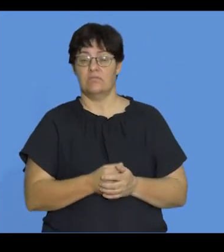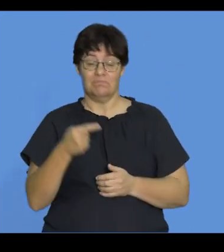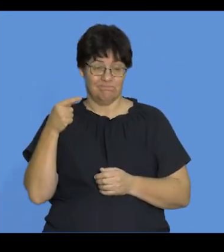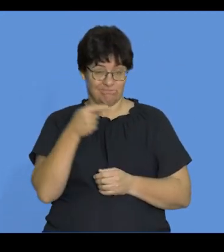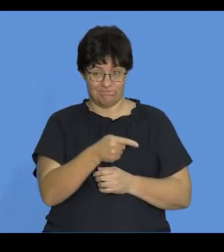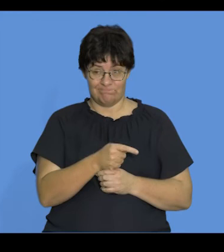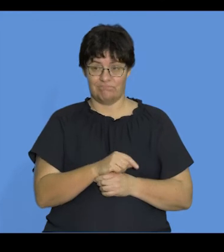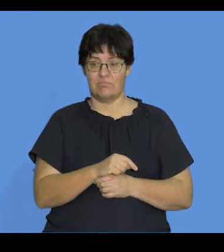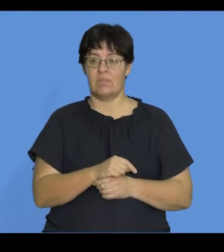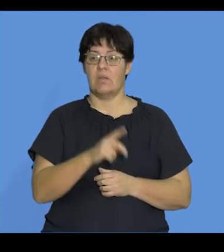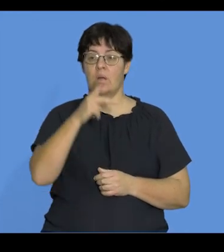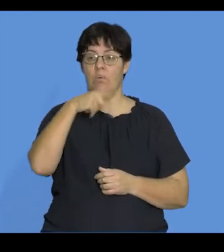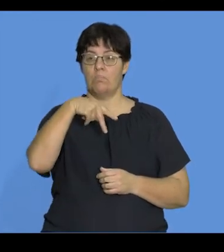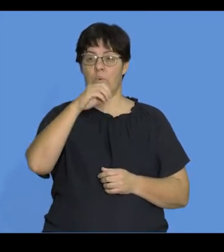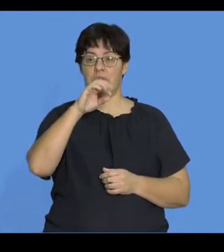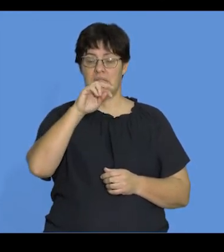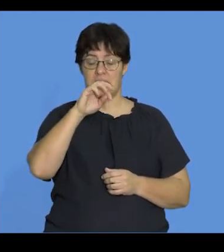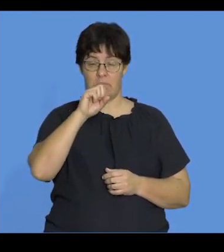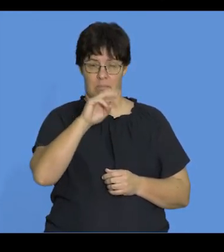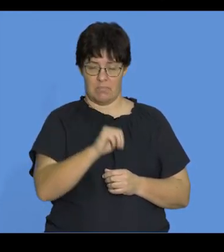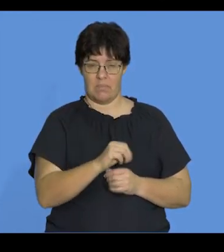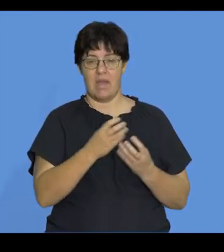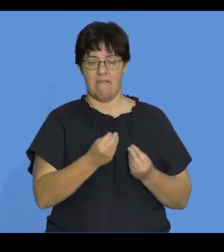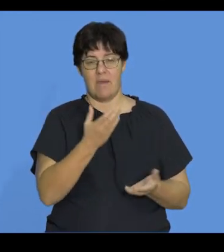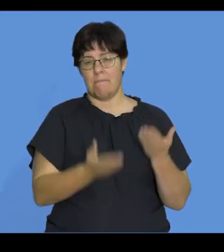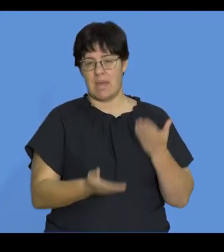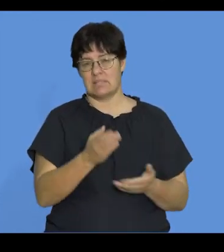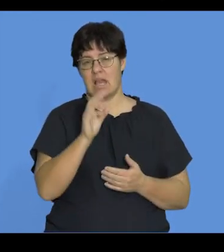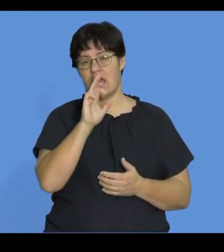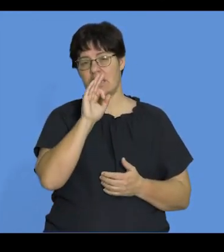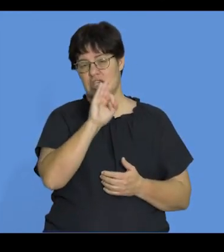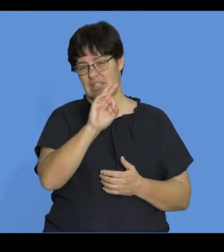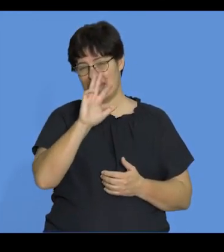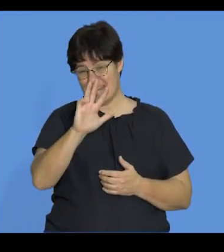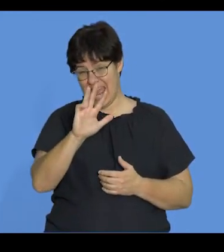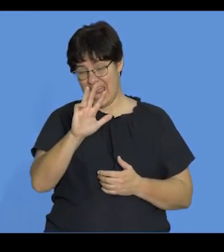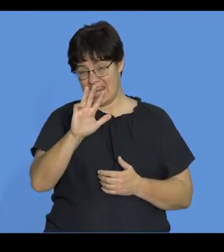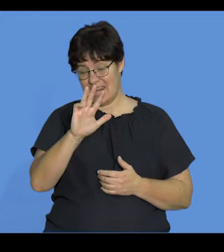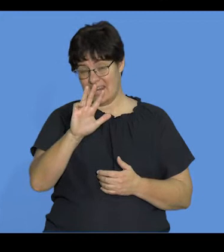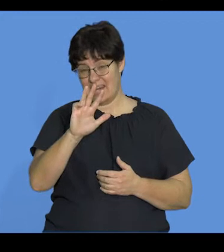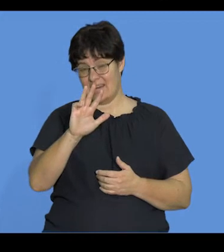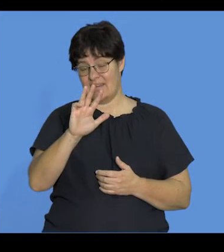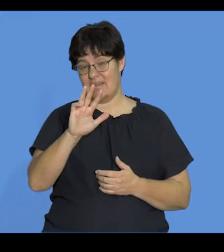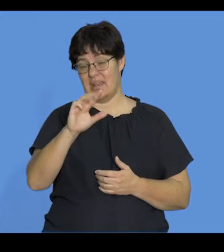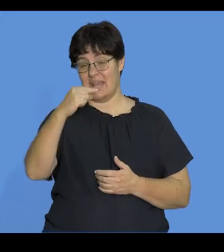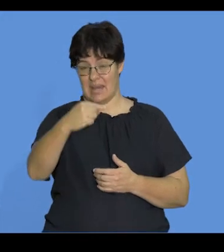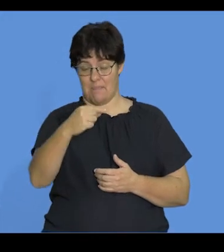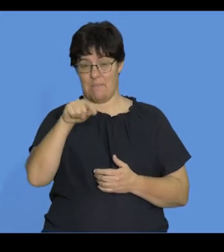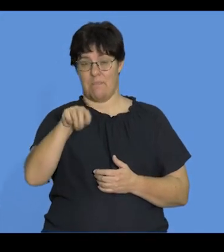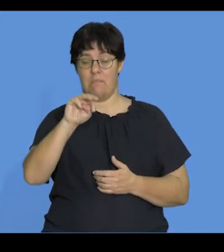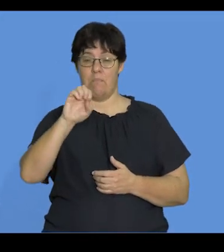we know that potassium is number element, it has got a mass of 39 grams per mole. So it's going to be